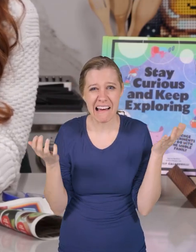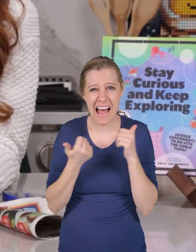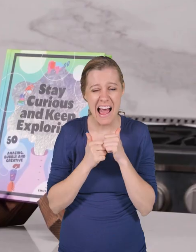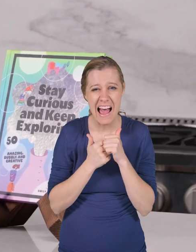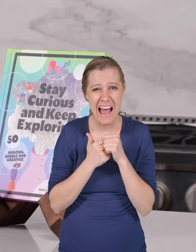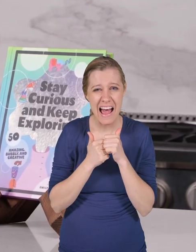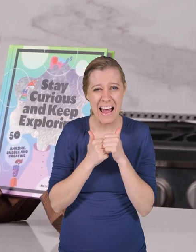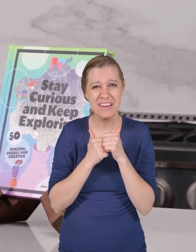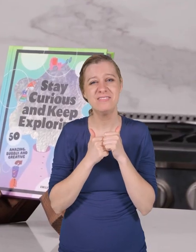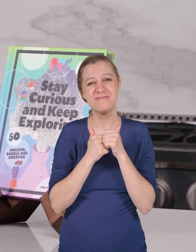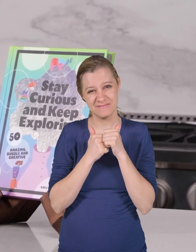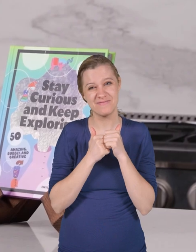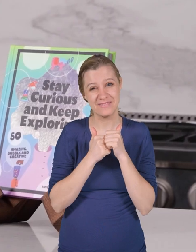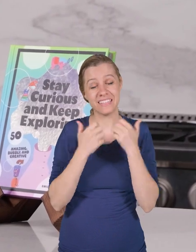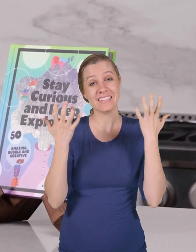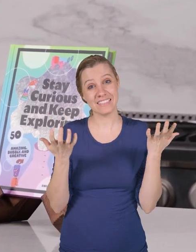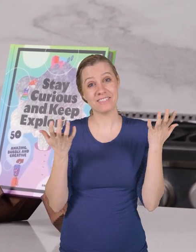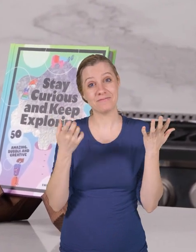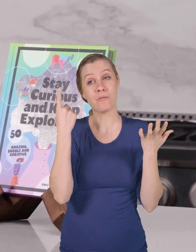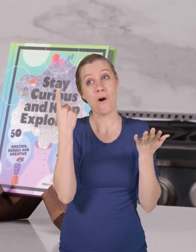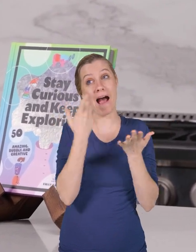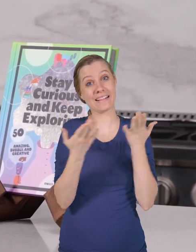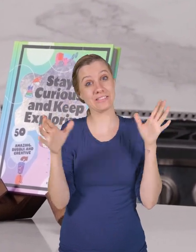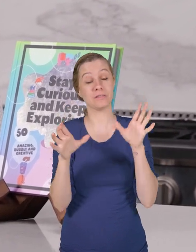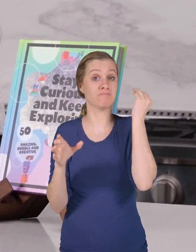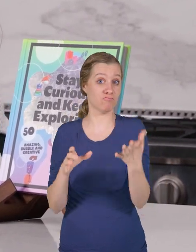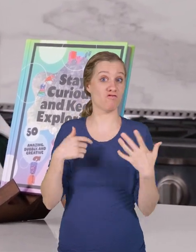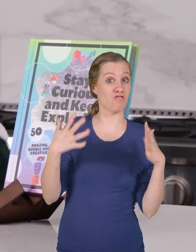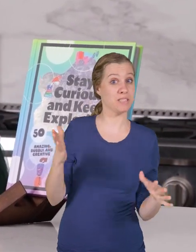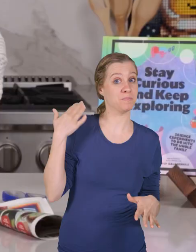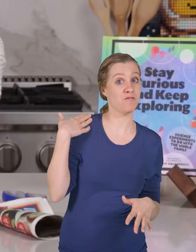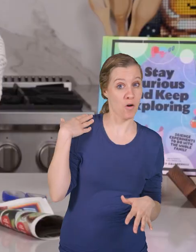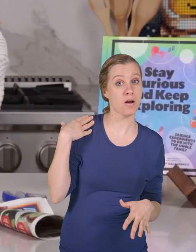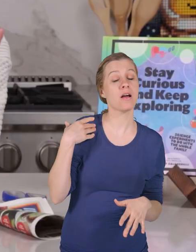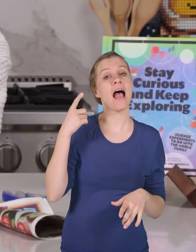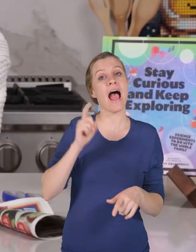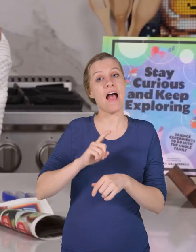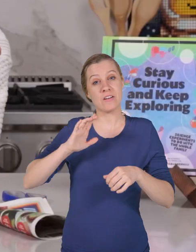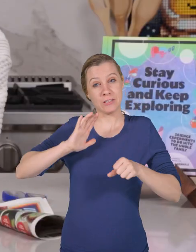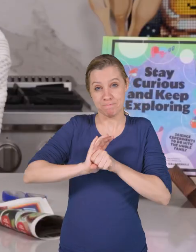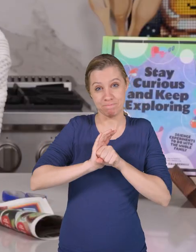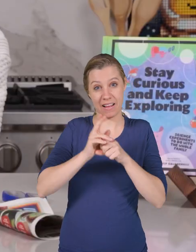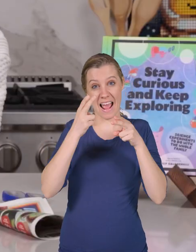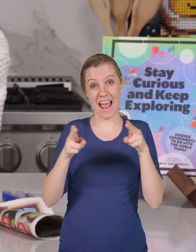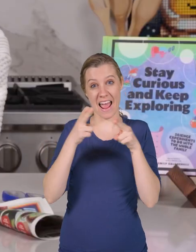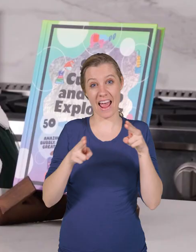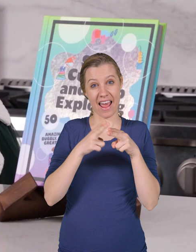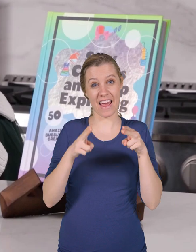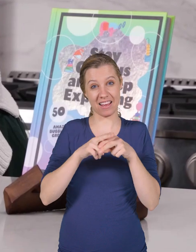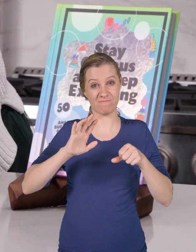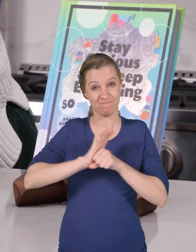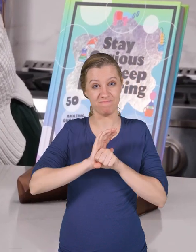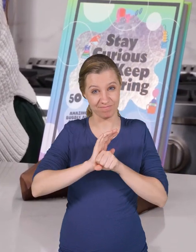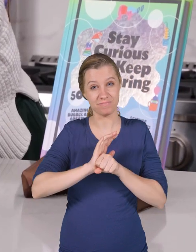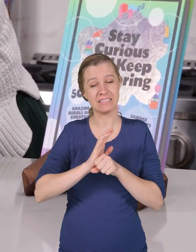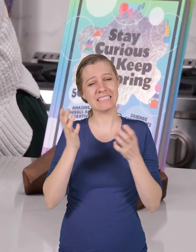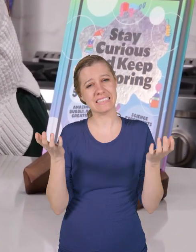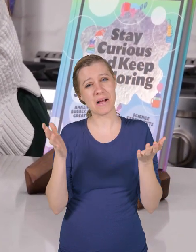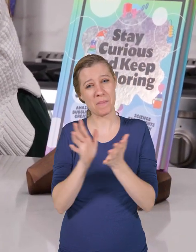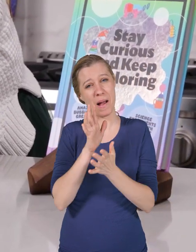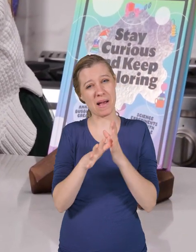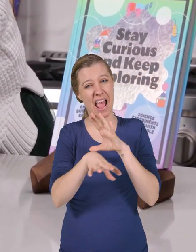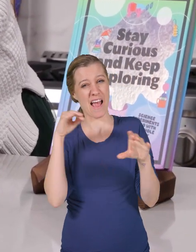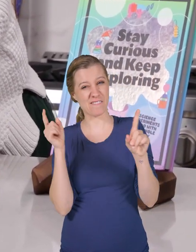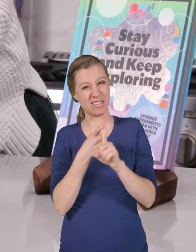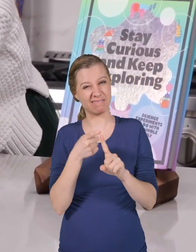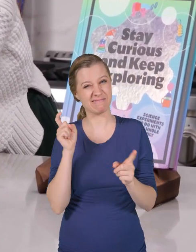egg out, right? Well, one thing that you can do, and I've done this before, is you would create a seal of the egg. You kind of have to get